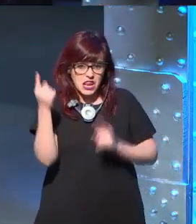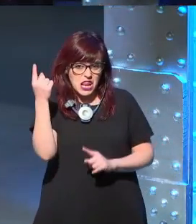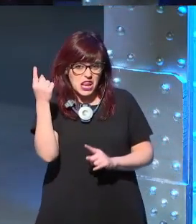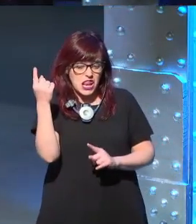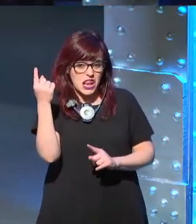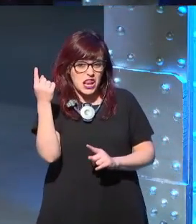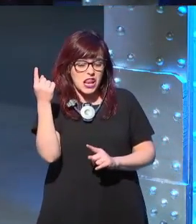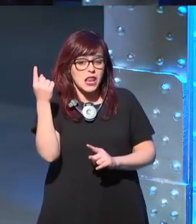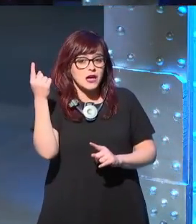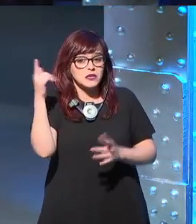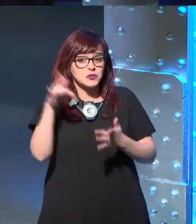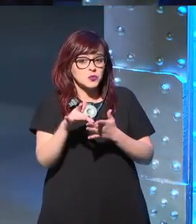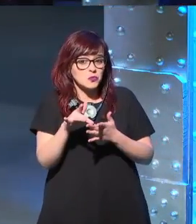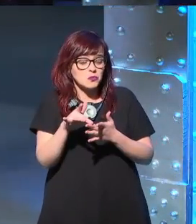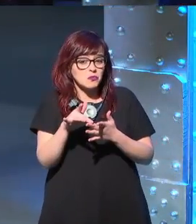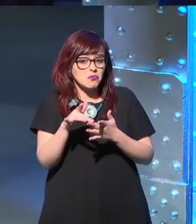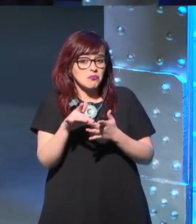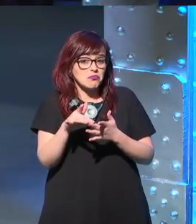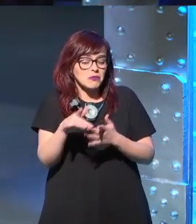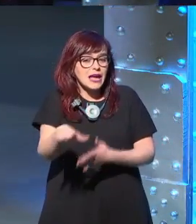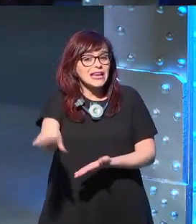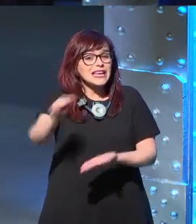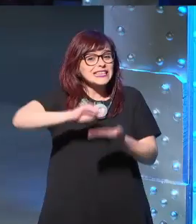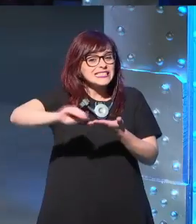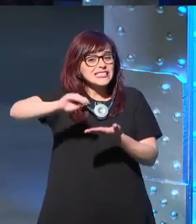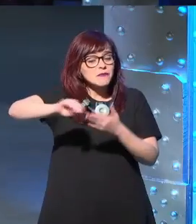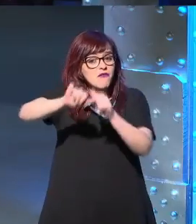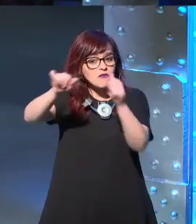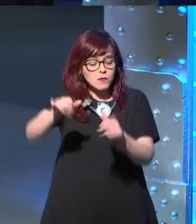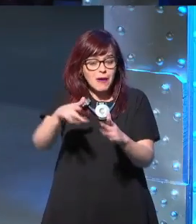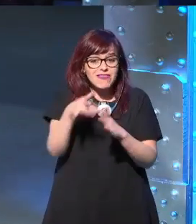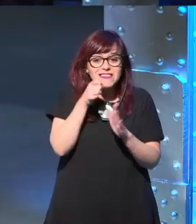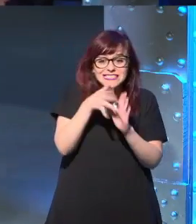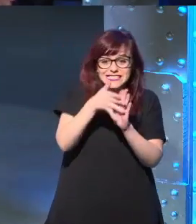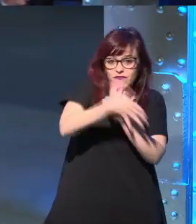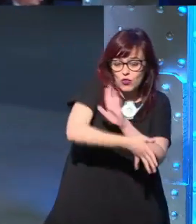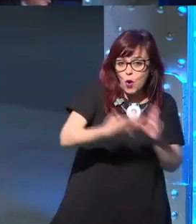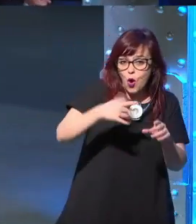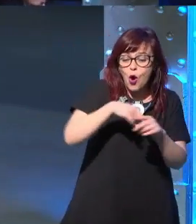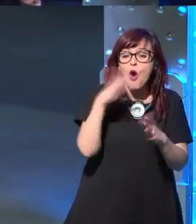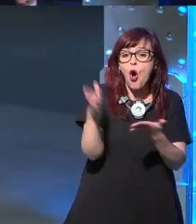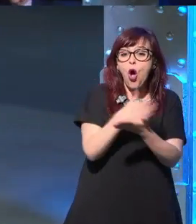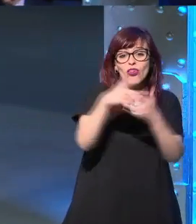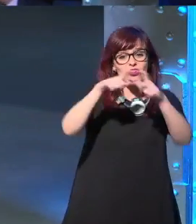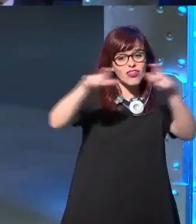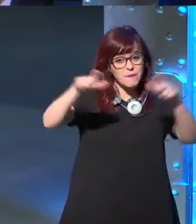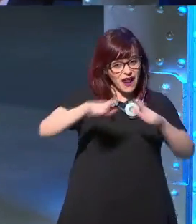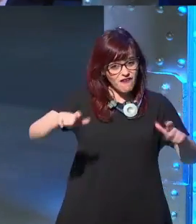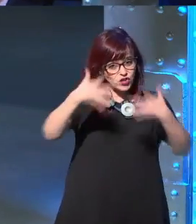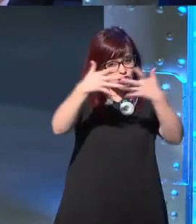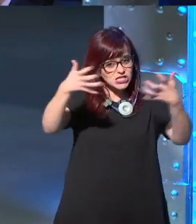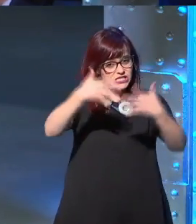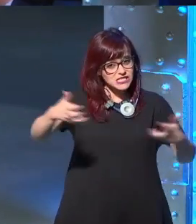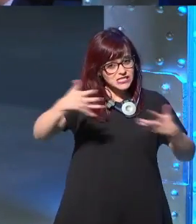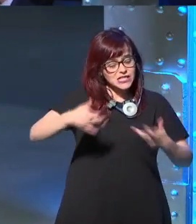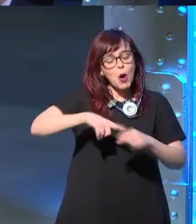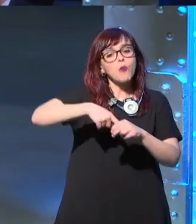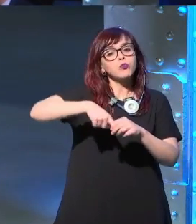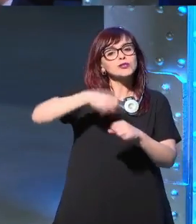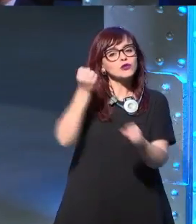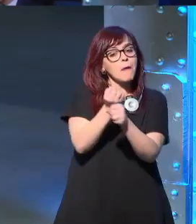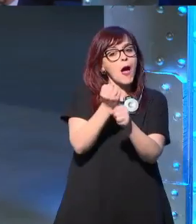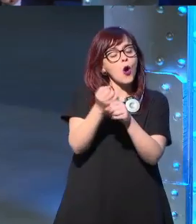the greatest job application letter in history. It's 11 paragraphs long, and he's tired of painting.